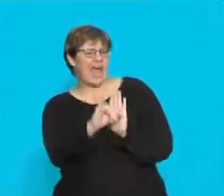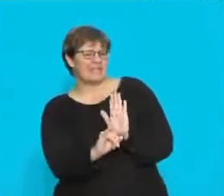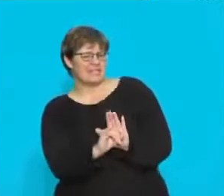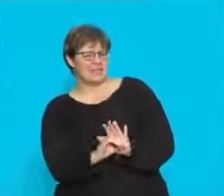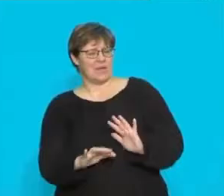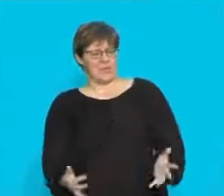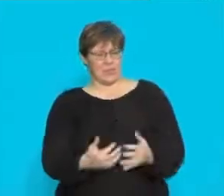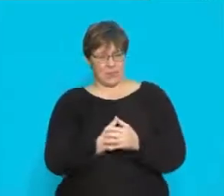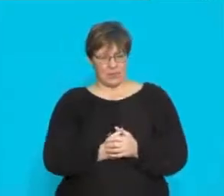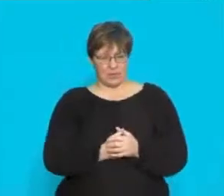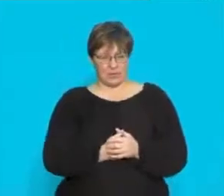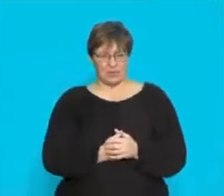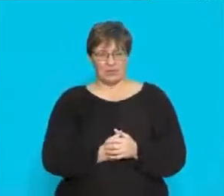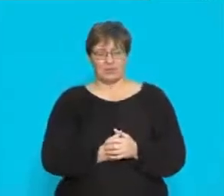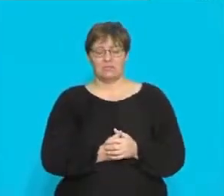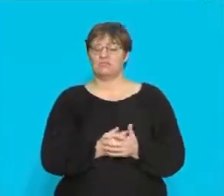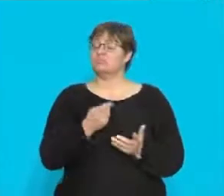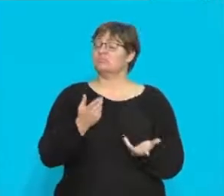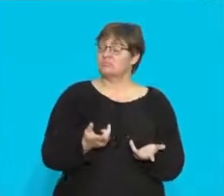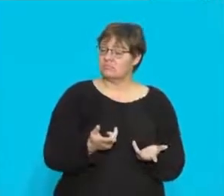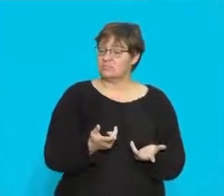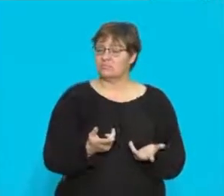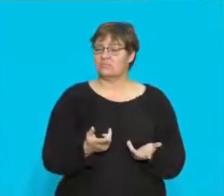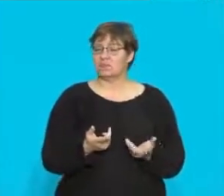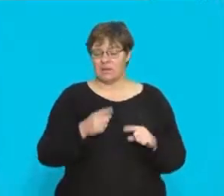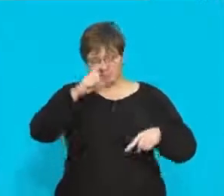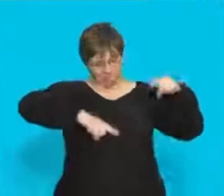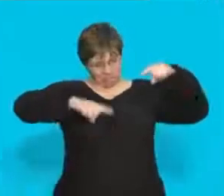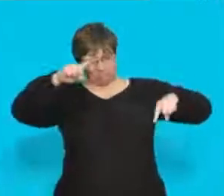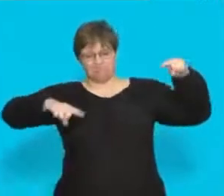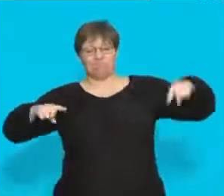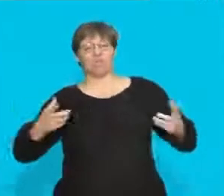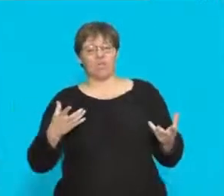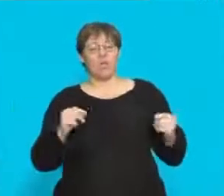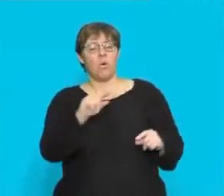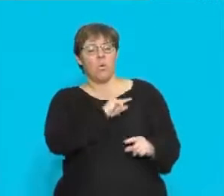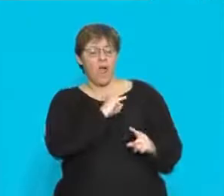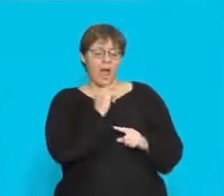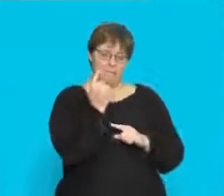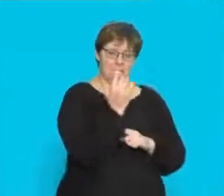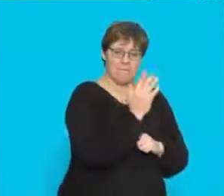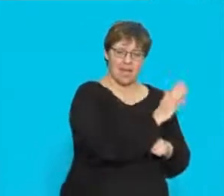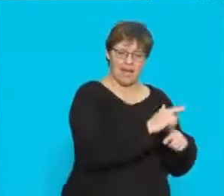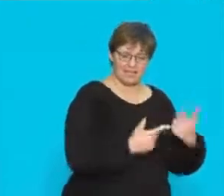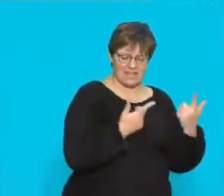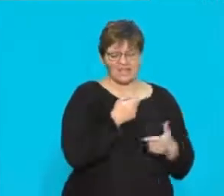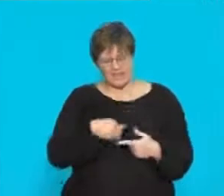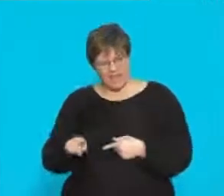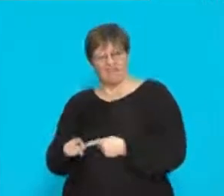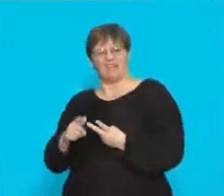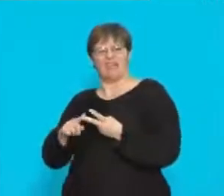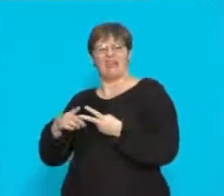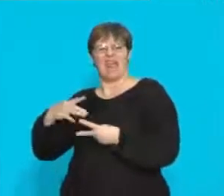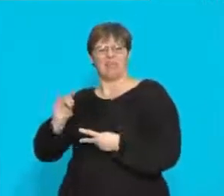identify them? And as I said here, it's going to be quite diverse in that we're looking at some plant-like and